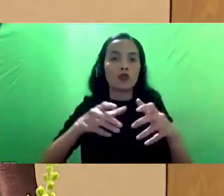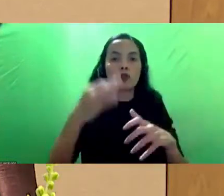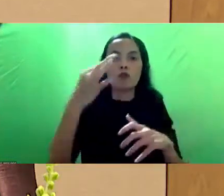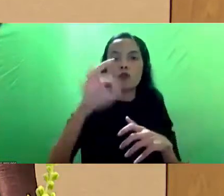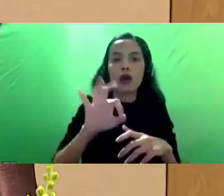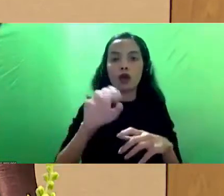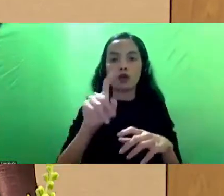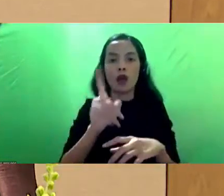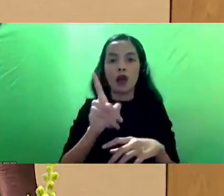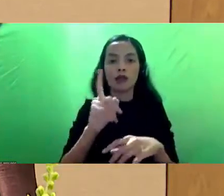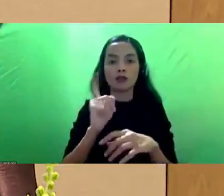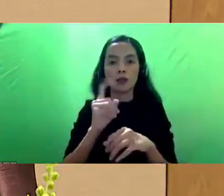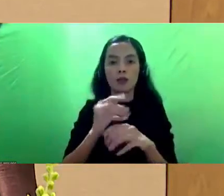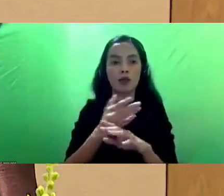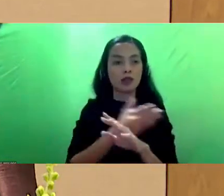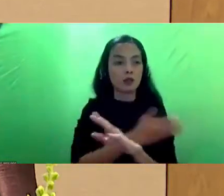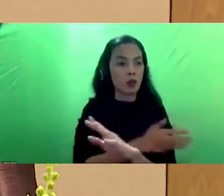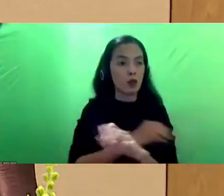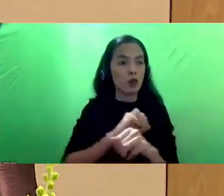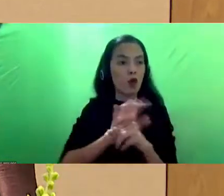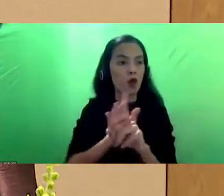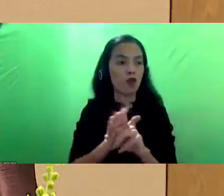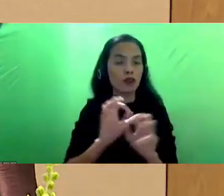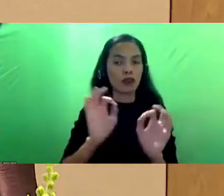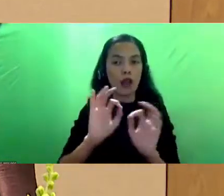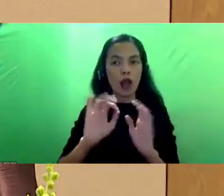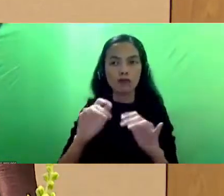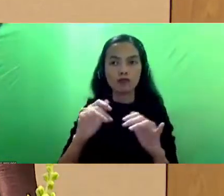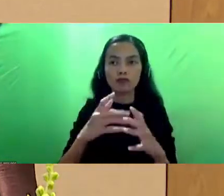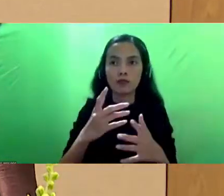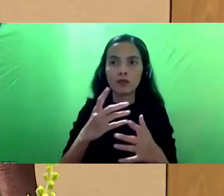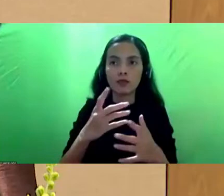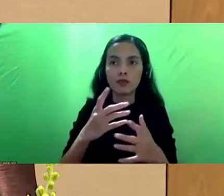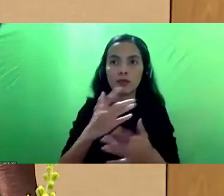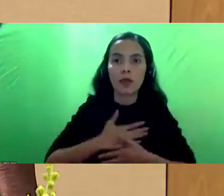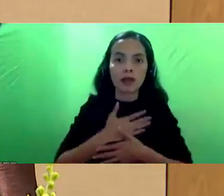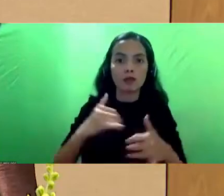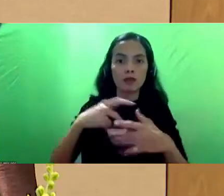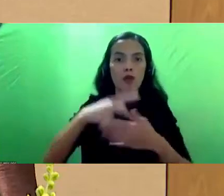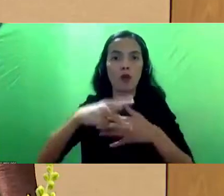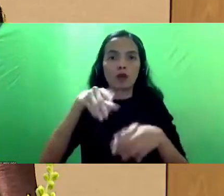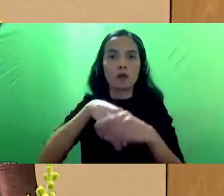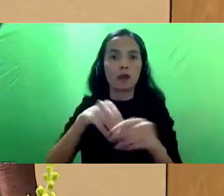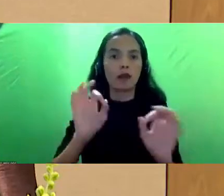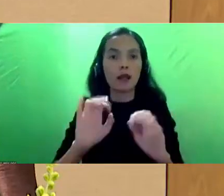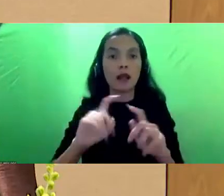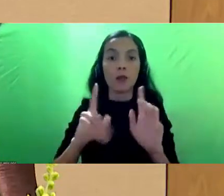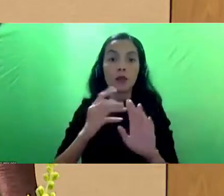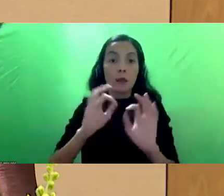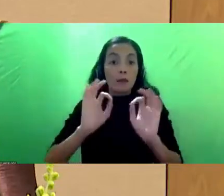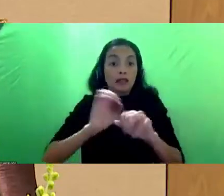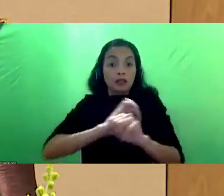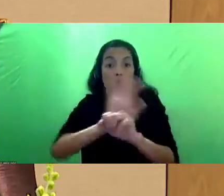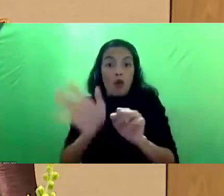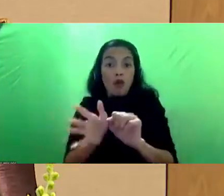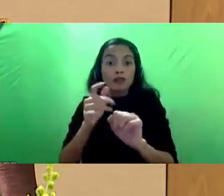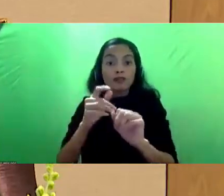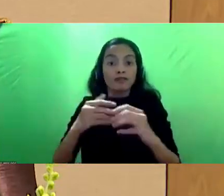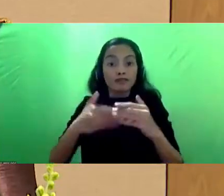pre-pandemic they didn't receive the program, but during the pandemic they're the one also that include in the group that affected by the